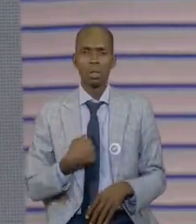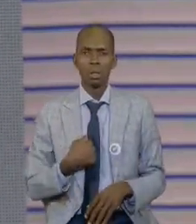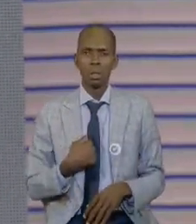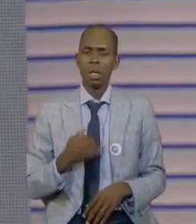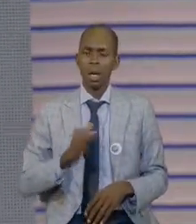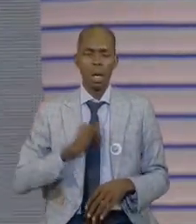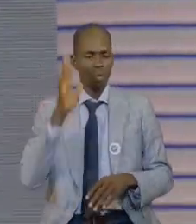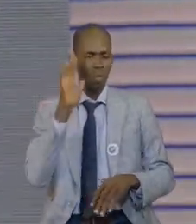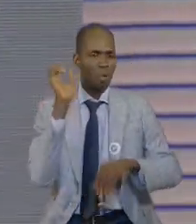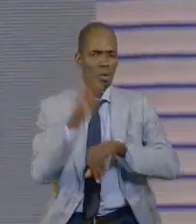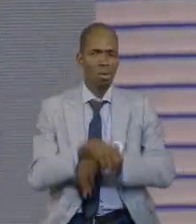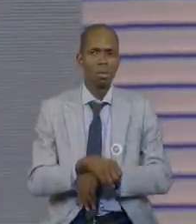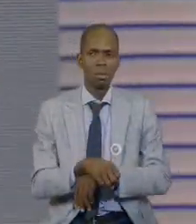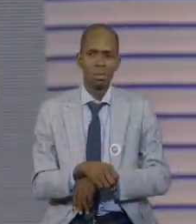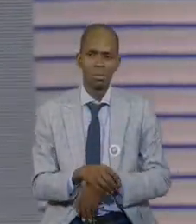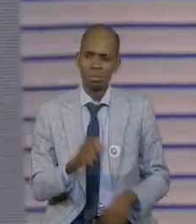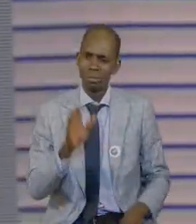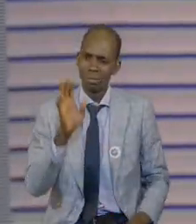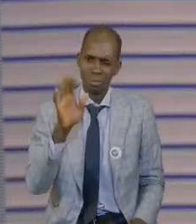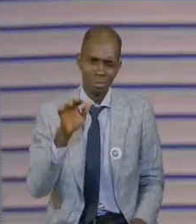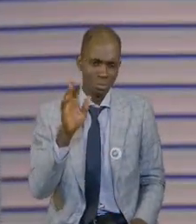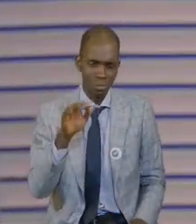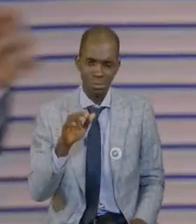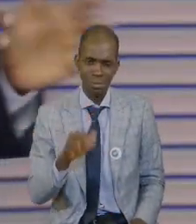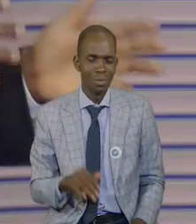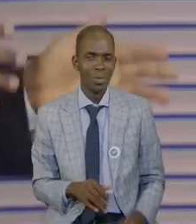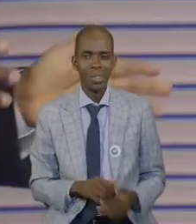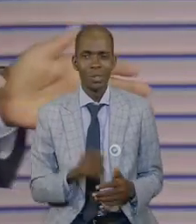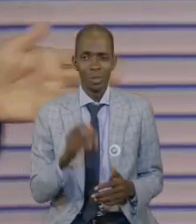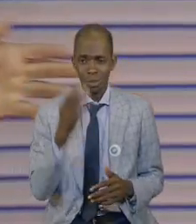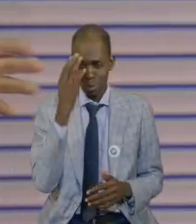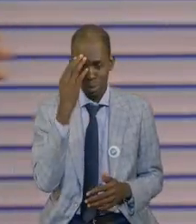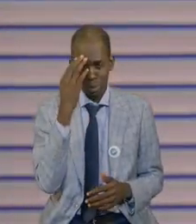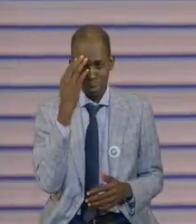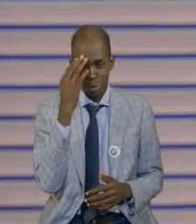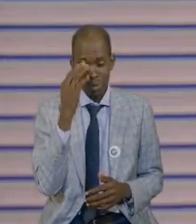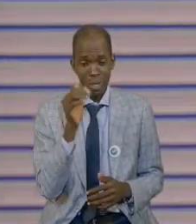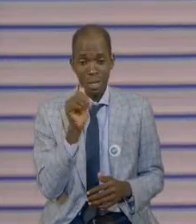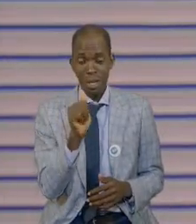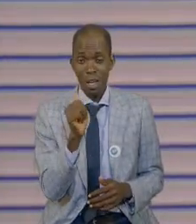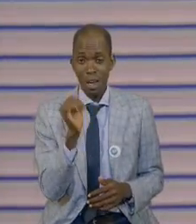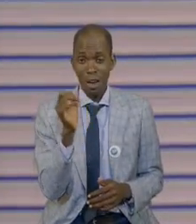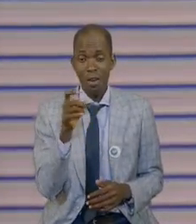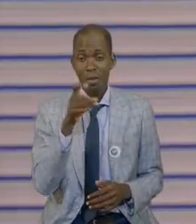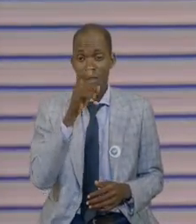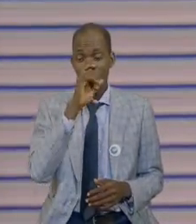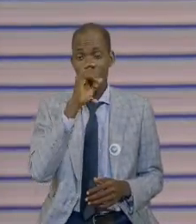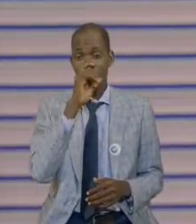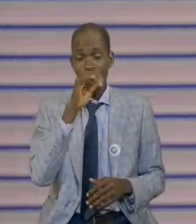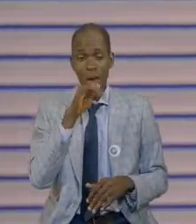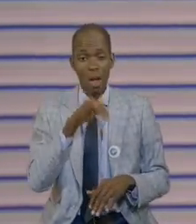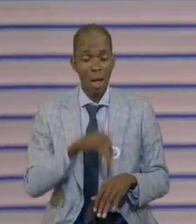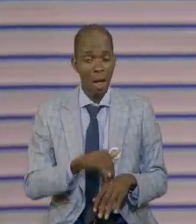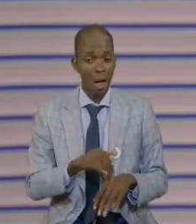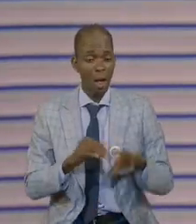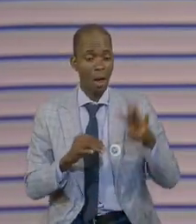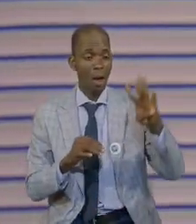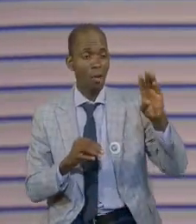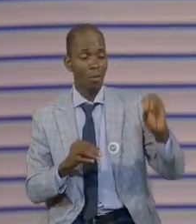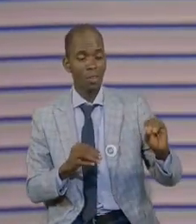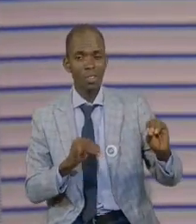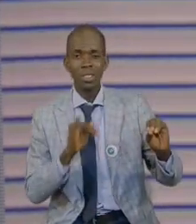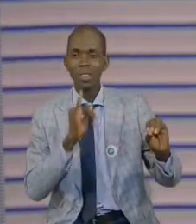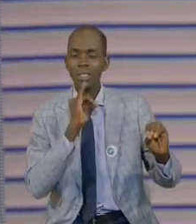overcome they say you know what a fool at 40 is a fool forever